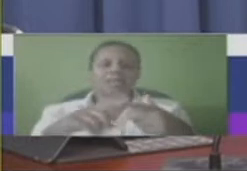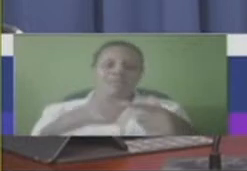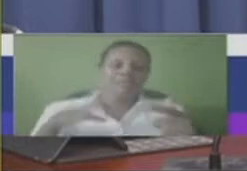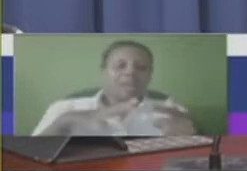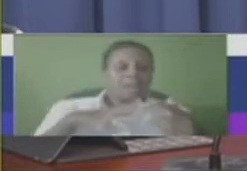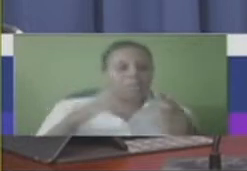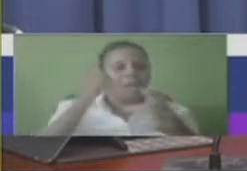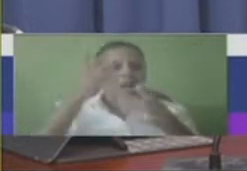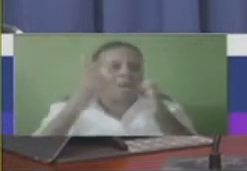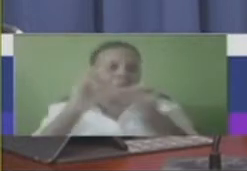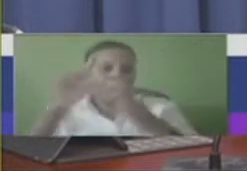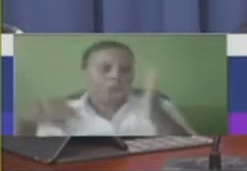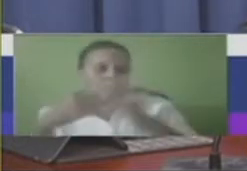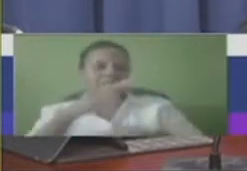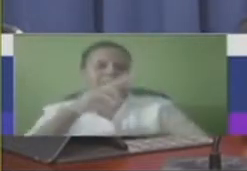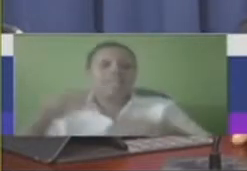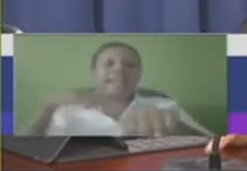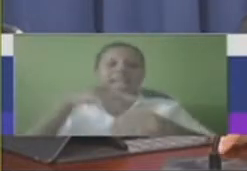is ongoing.